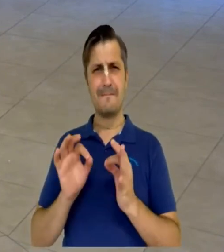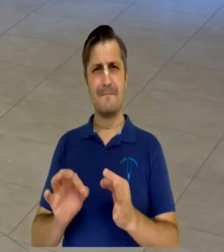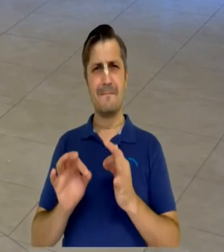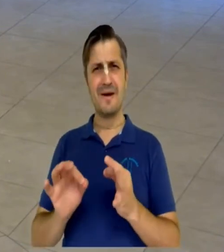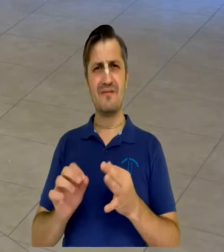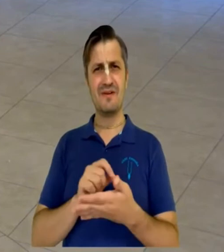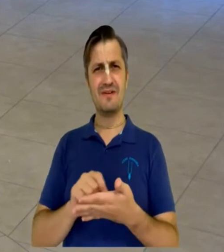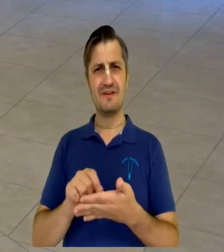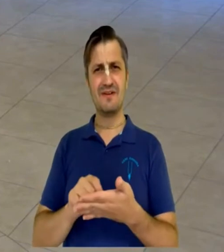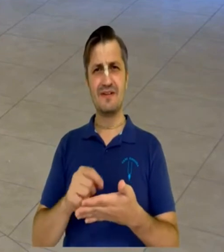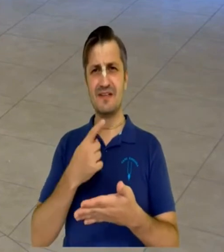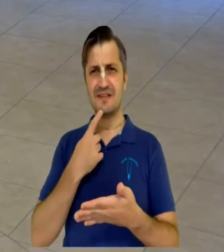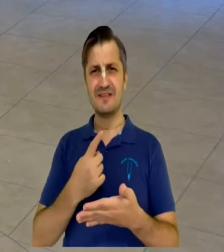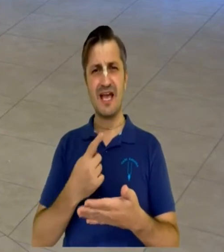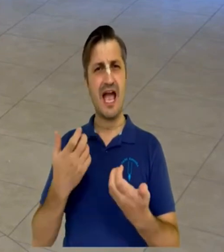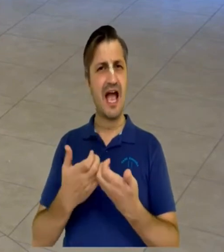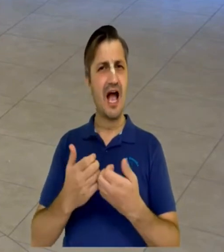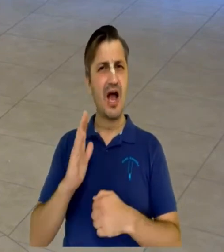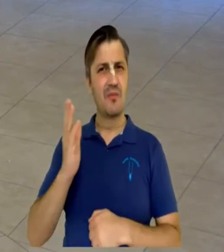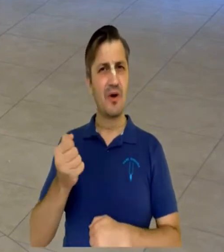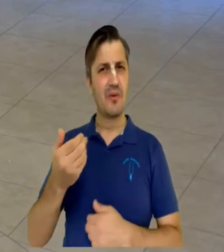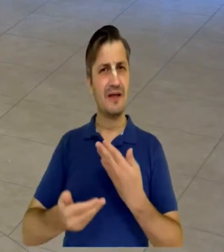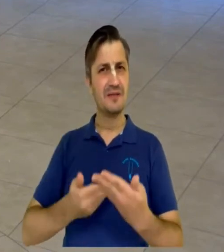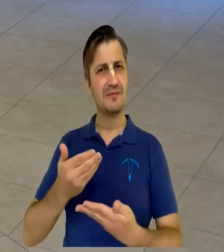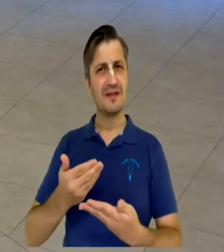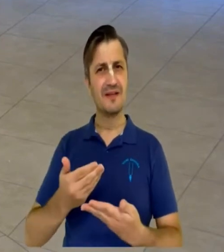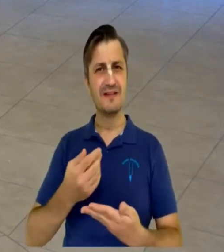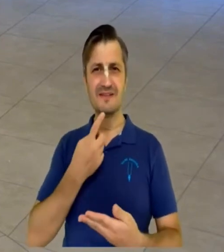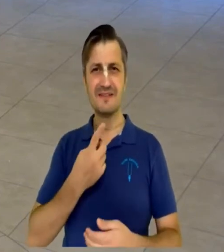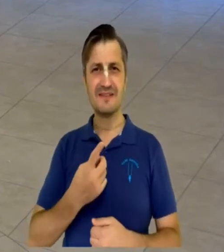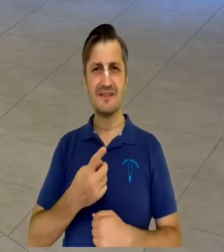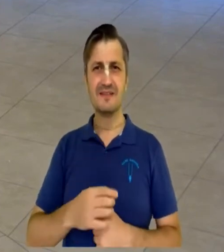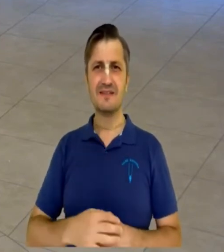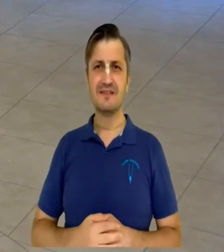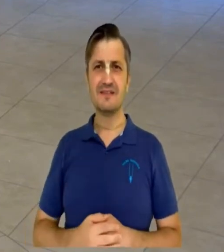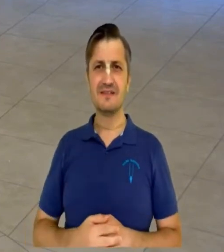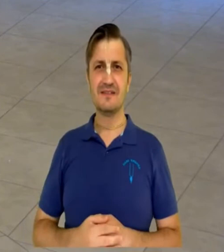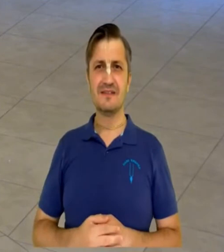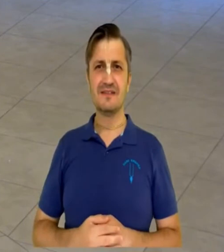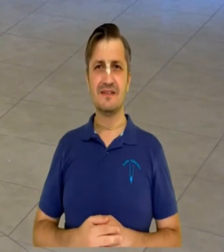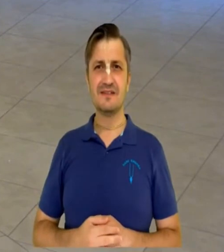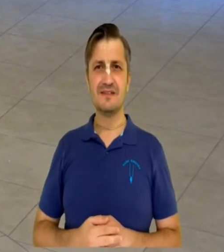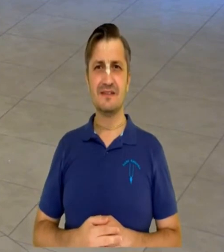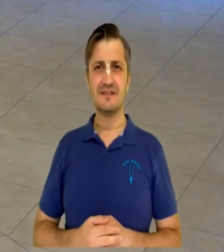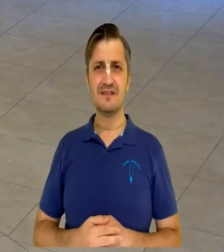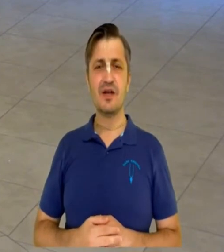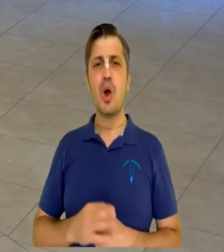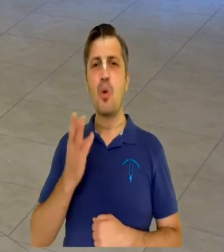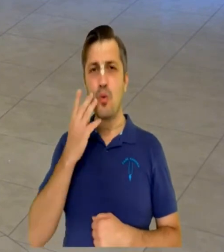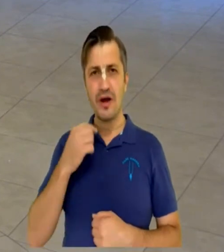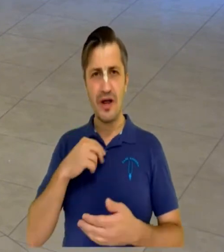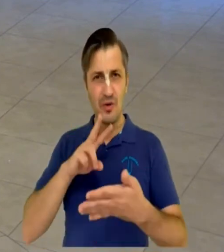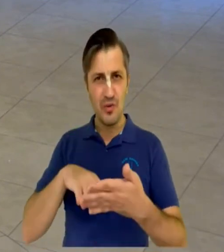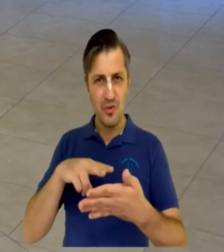way how Srila Prabhupada expresses himself. And I feel like, every time you read, you can